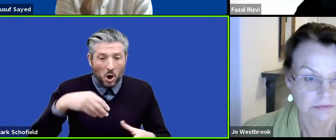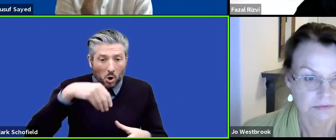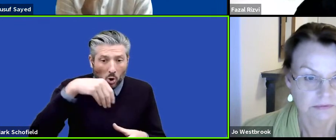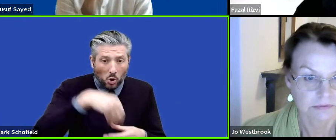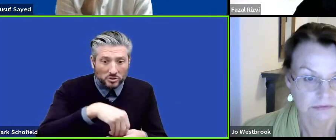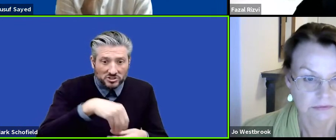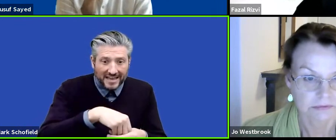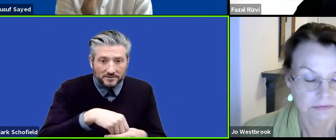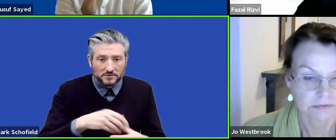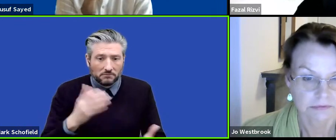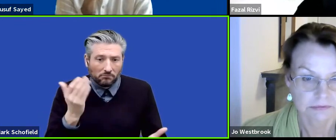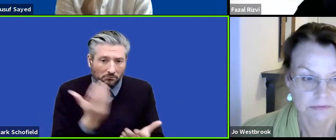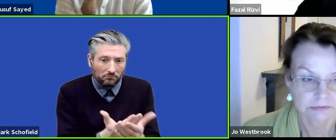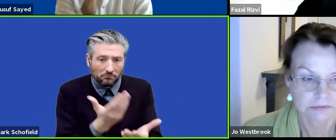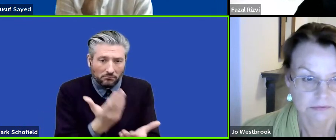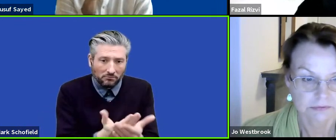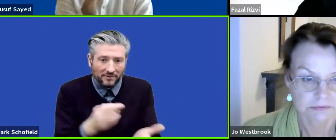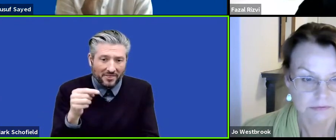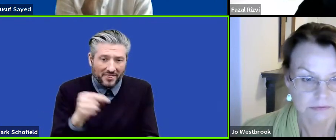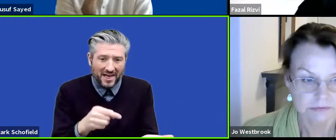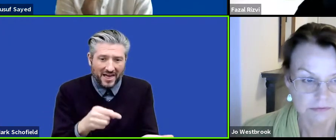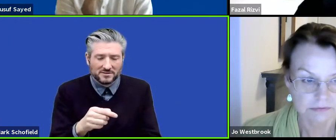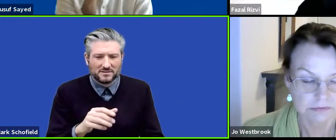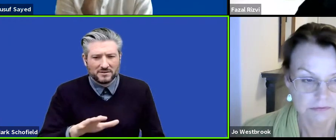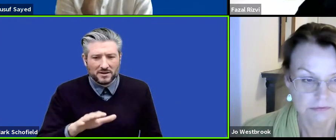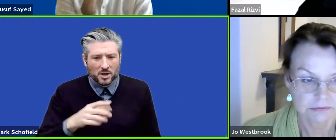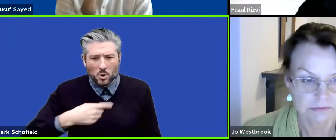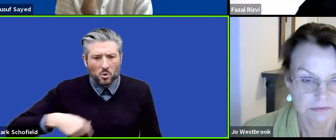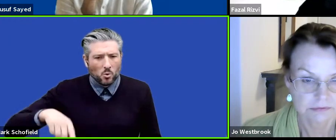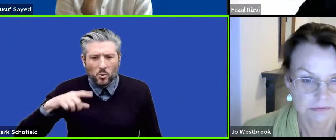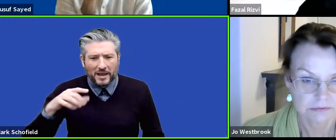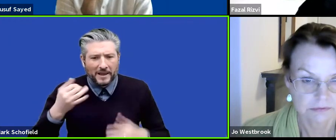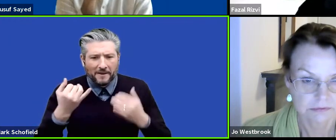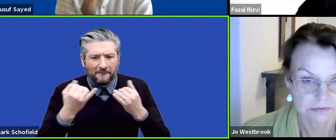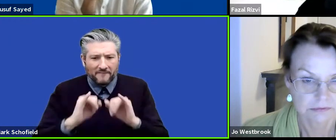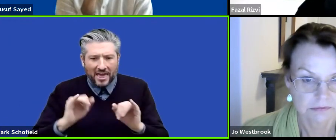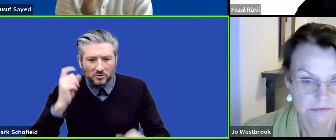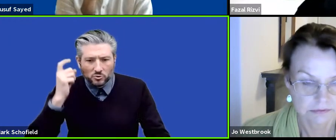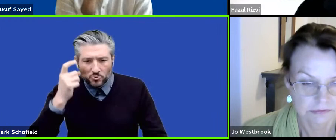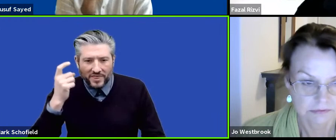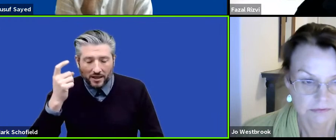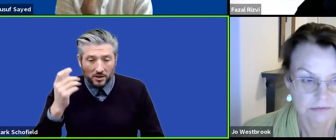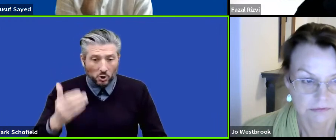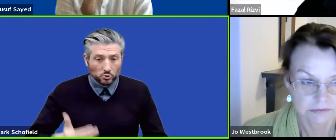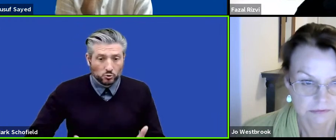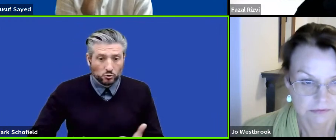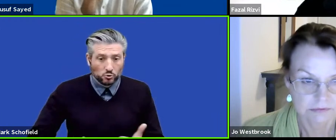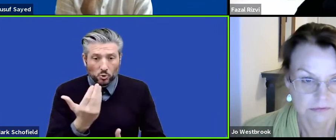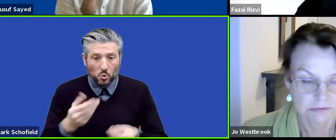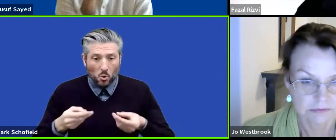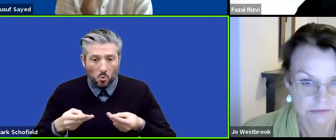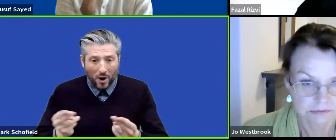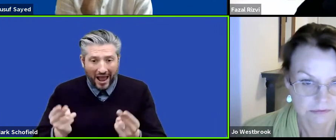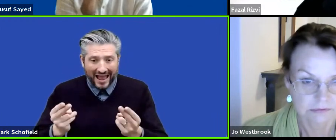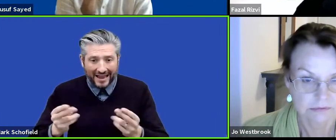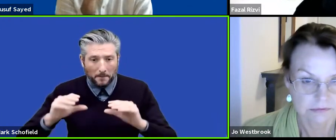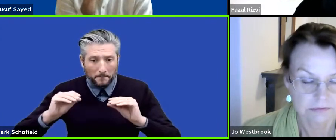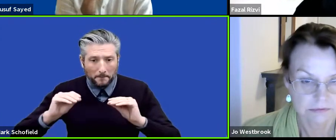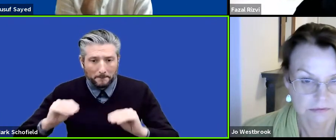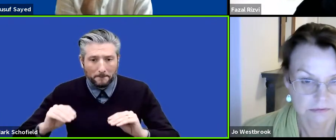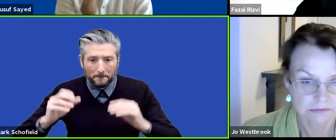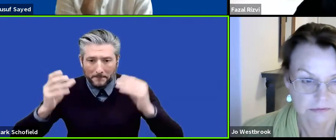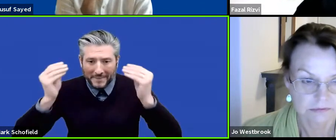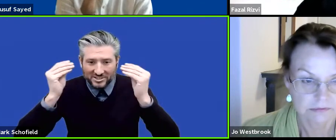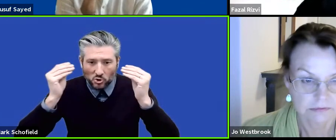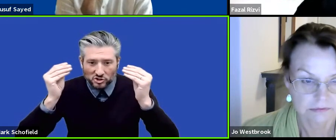been focused. We have failed to imagine new kinds of pedagogy, new kinds of relationalities. And I